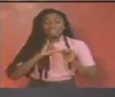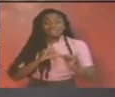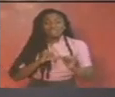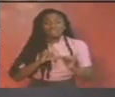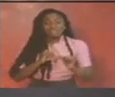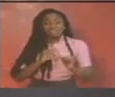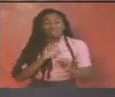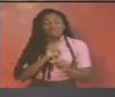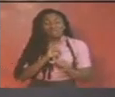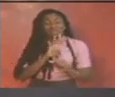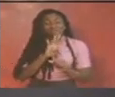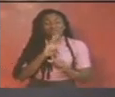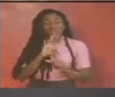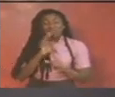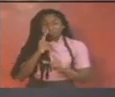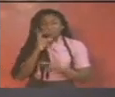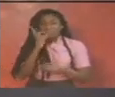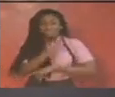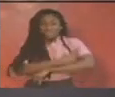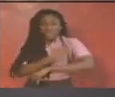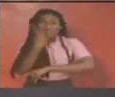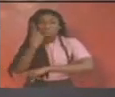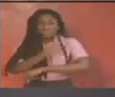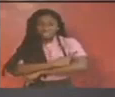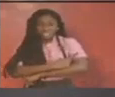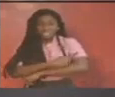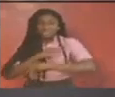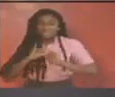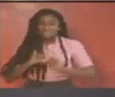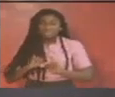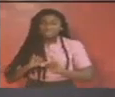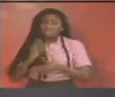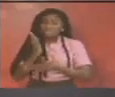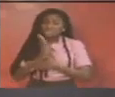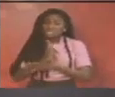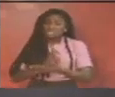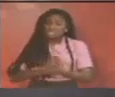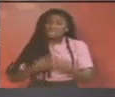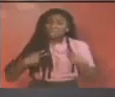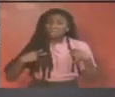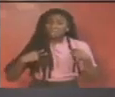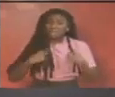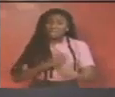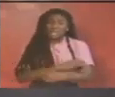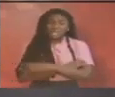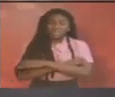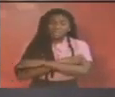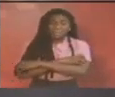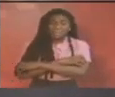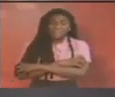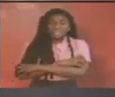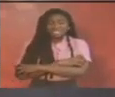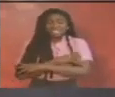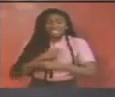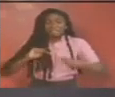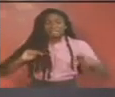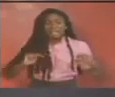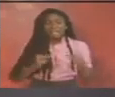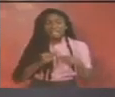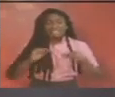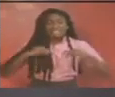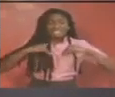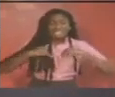experienced moderate symptoms, which would include muscular pain, fatigue, headaches, and